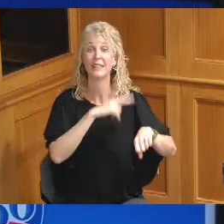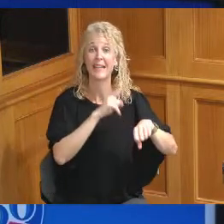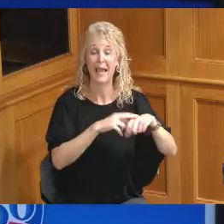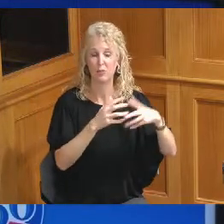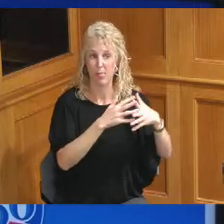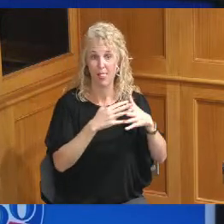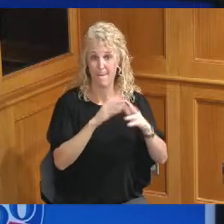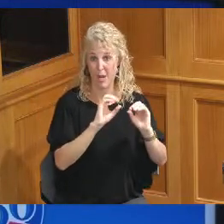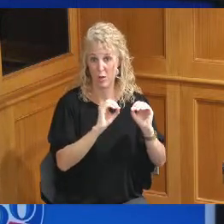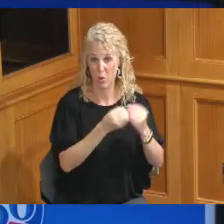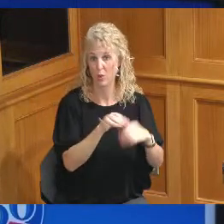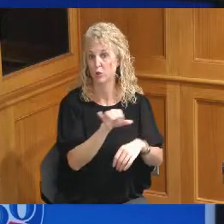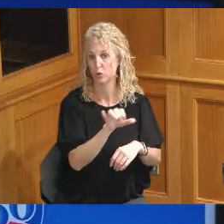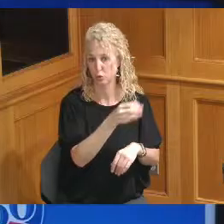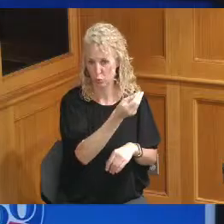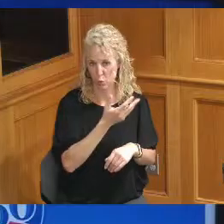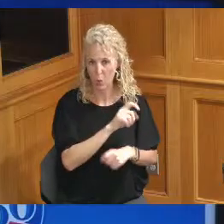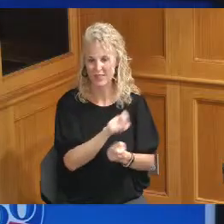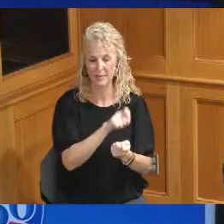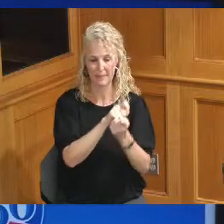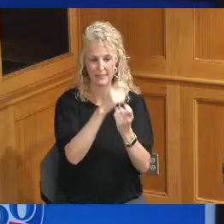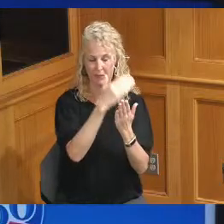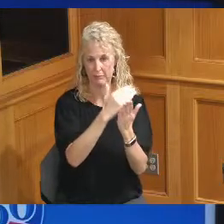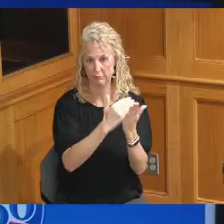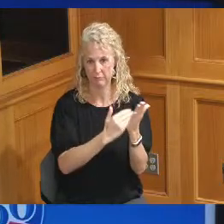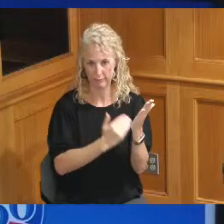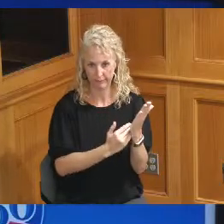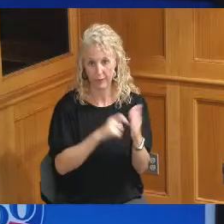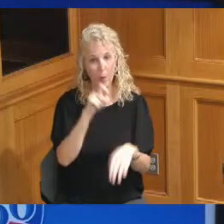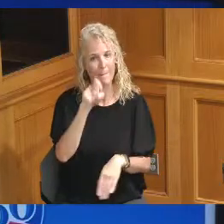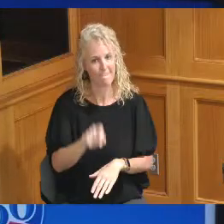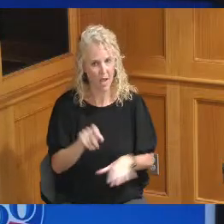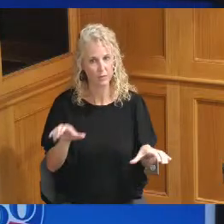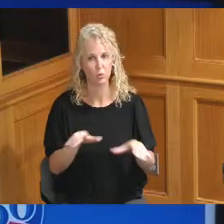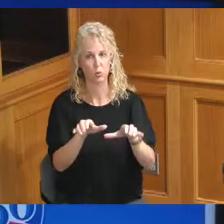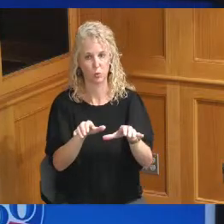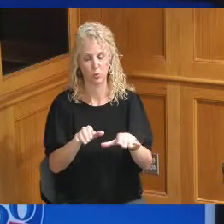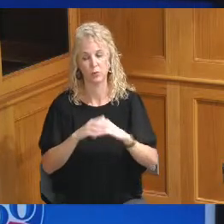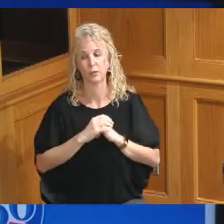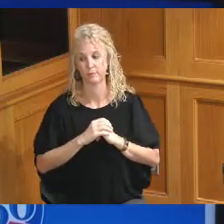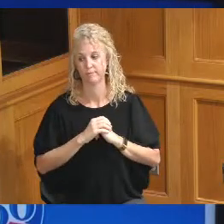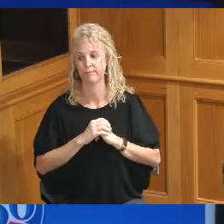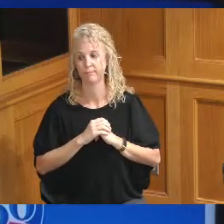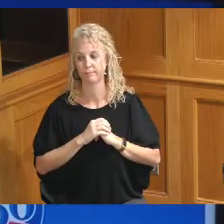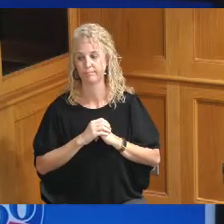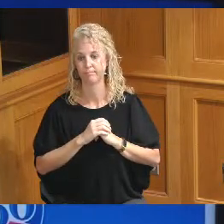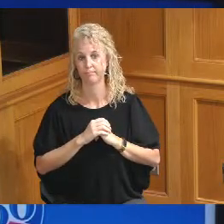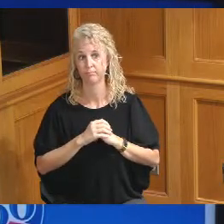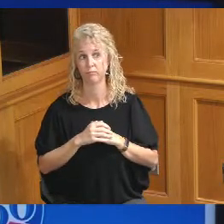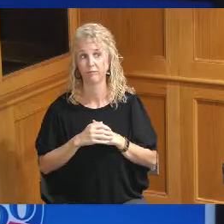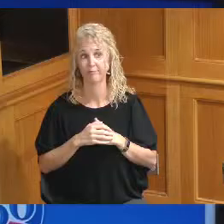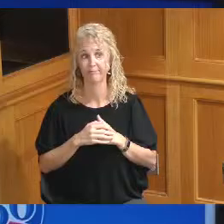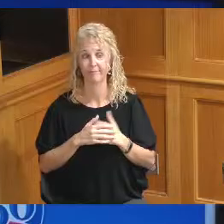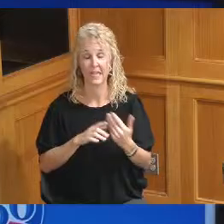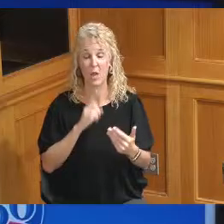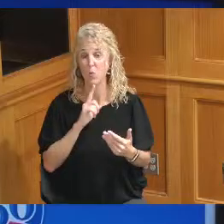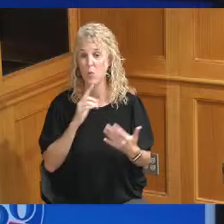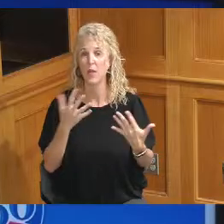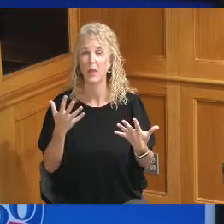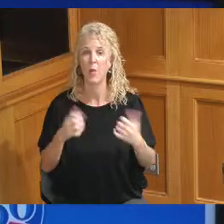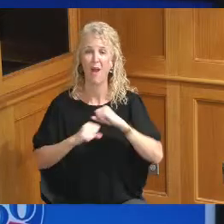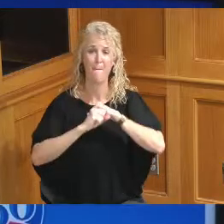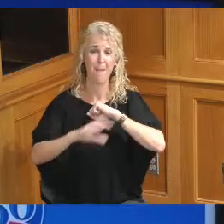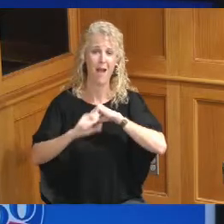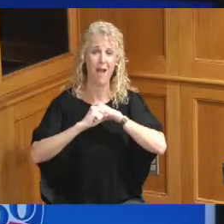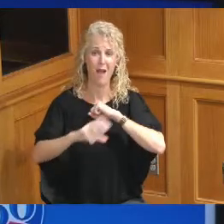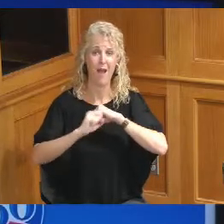organization where there may or may not be even grant funding opportunities through the national or state organizations that we can partner with to really publicize the great